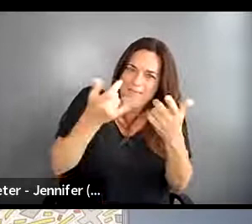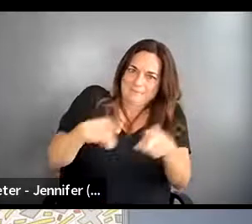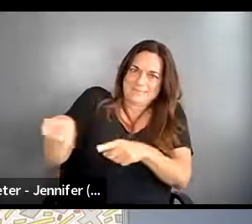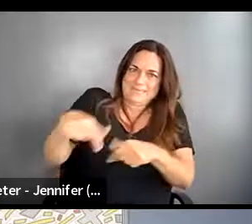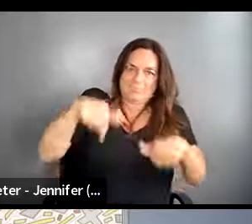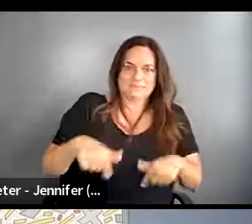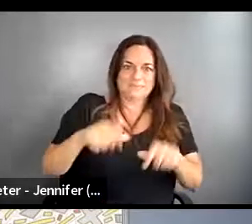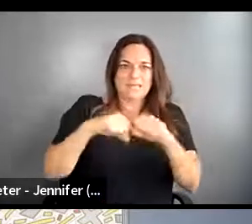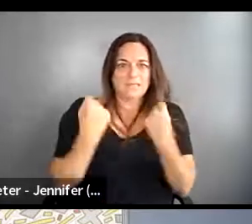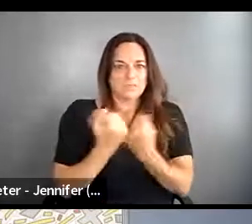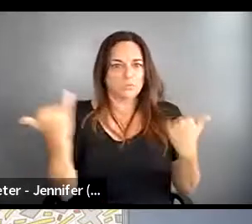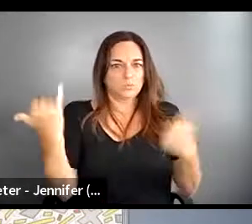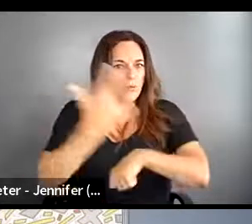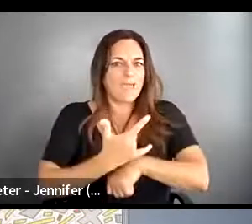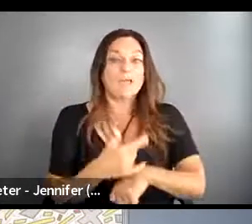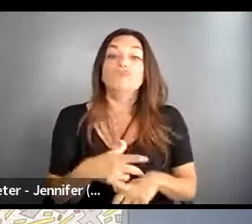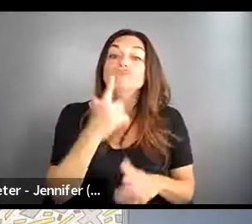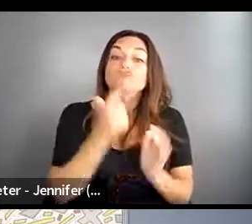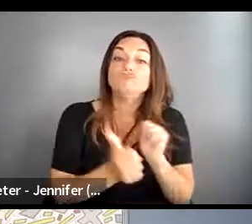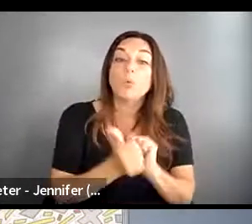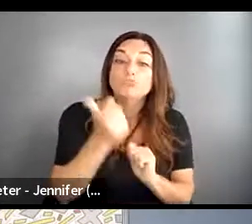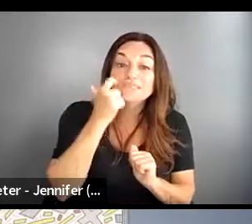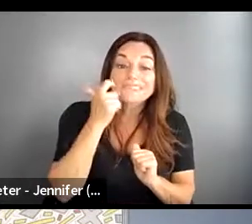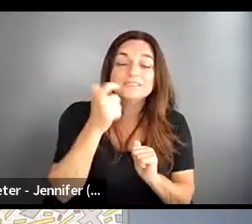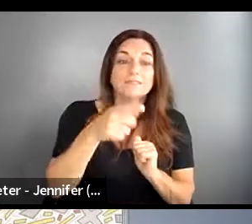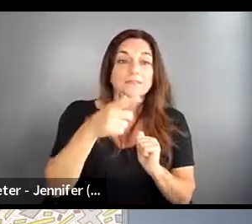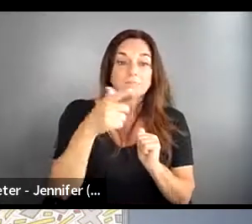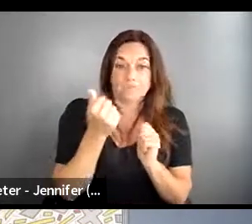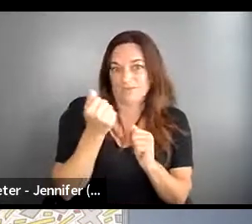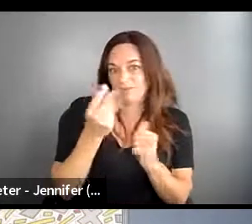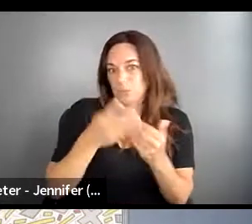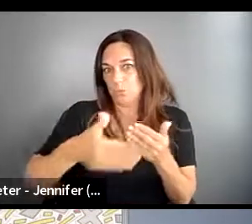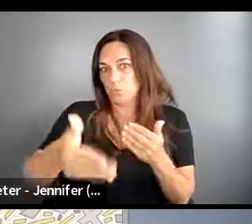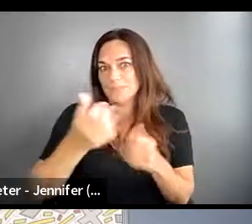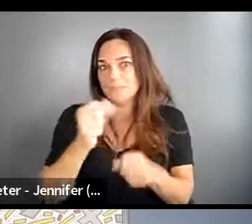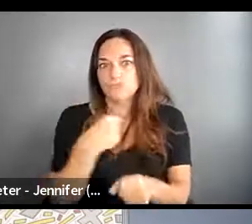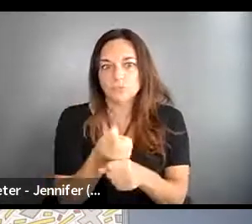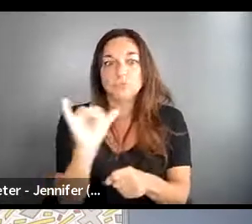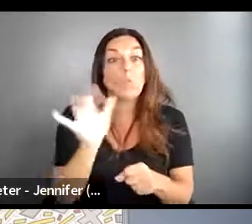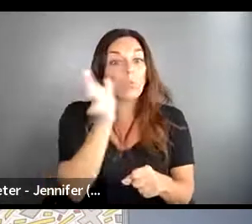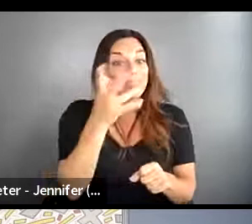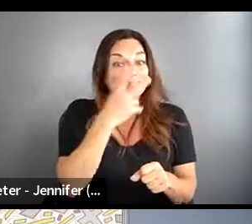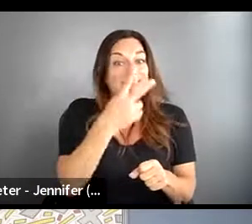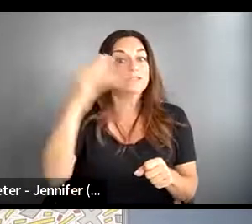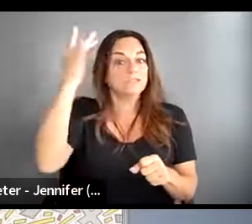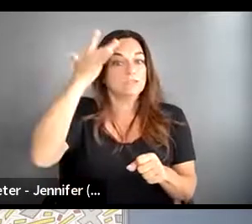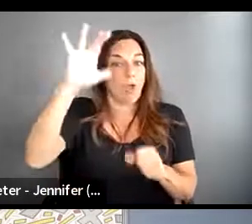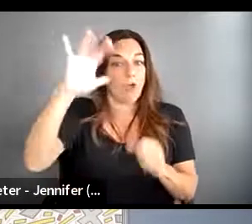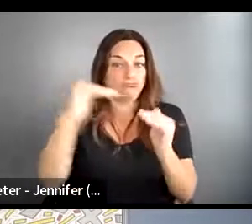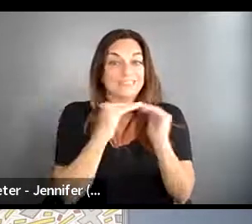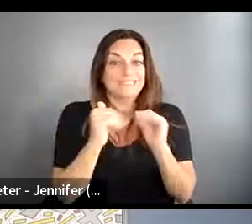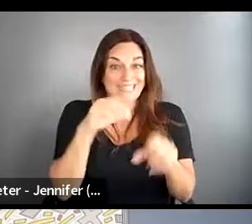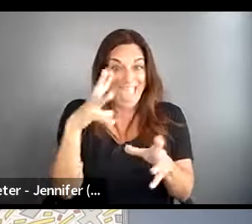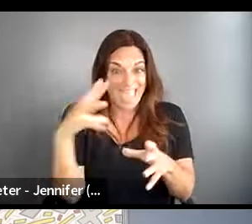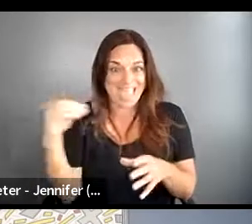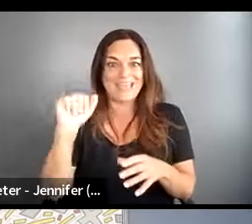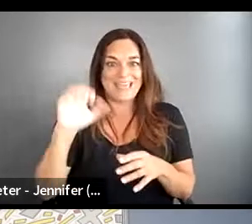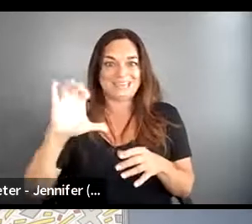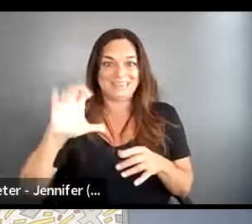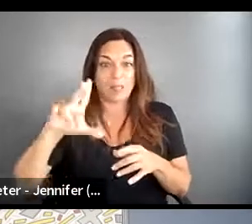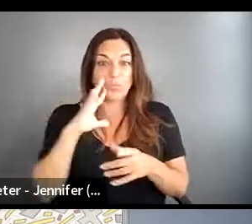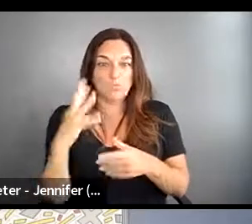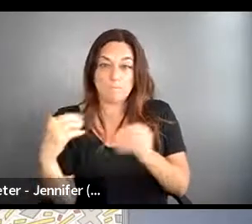So recently and in the coming years, you will see Smart Justice and the ACLU being more present